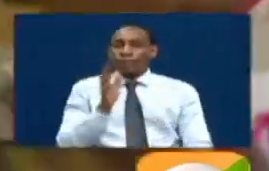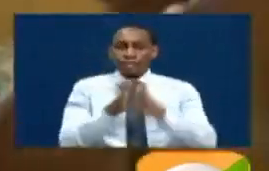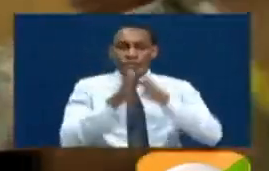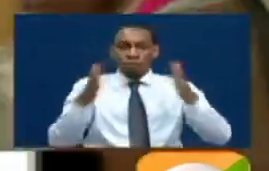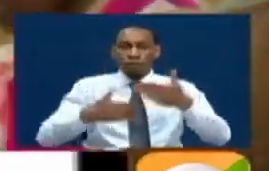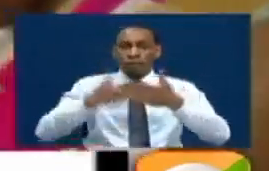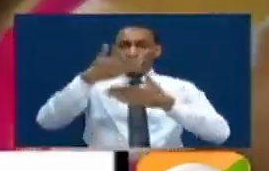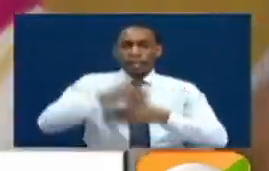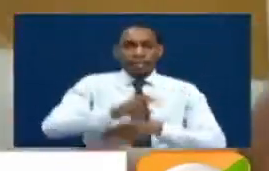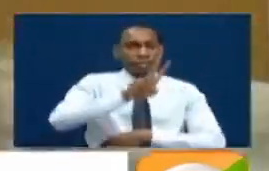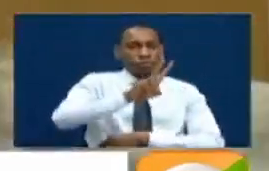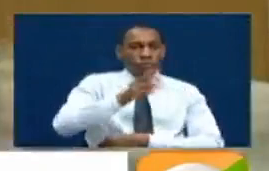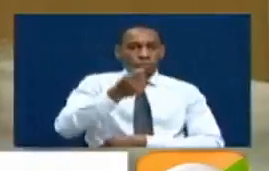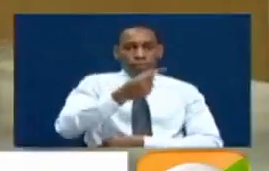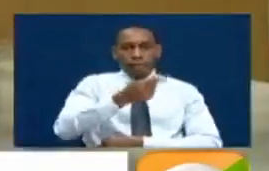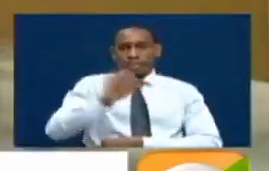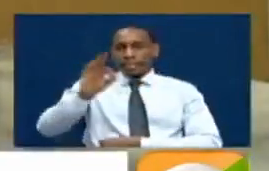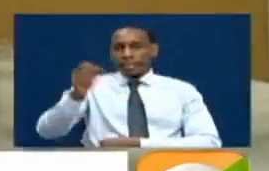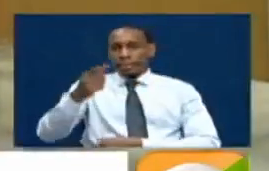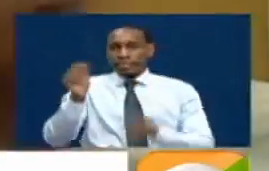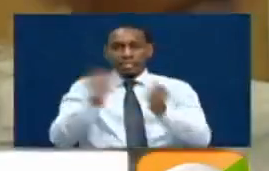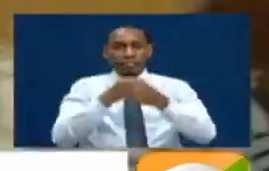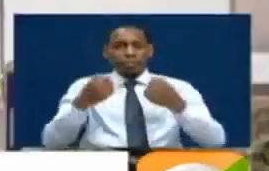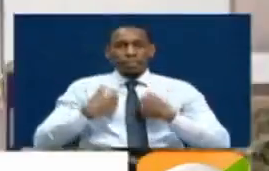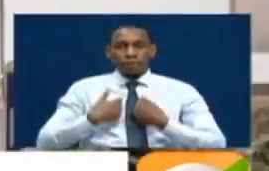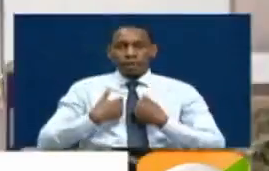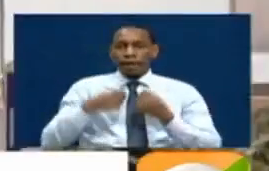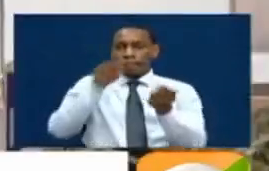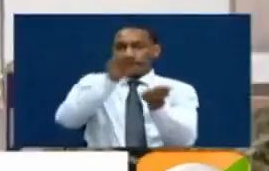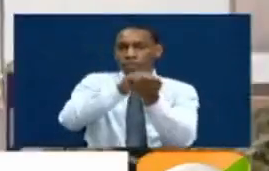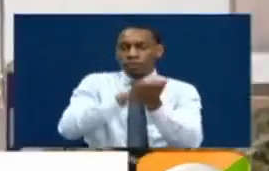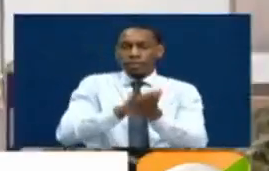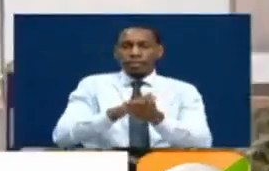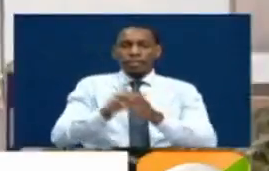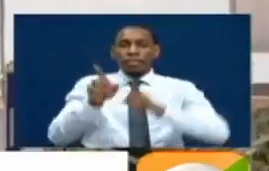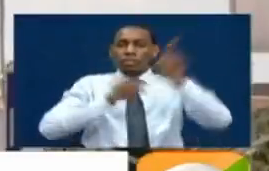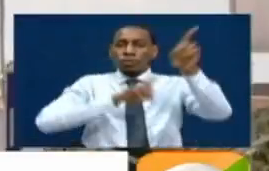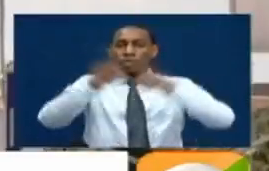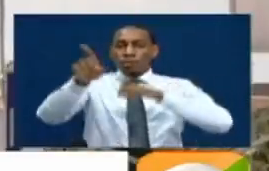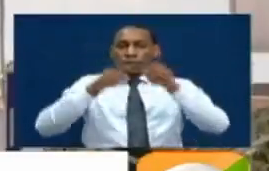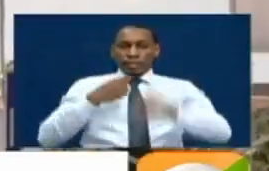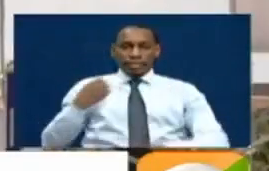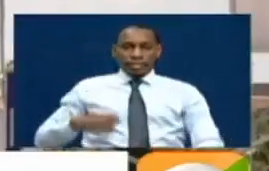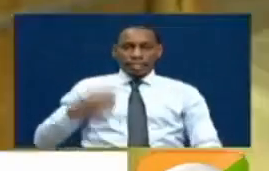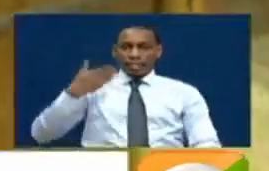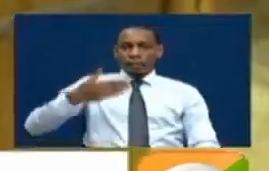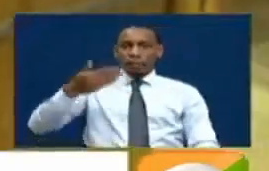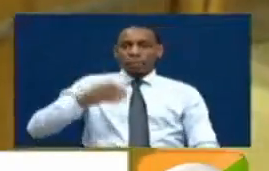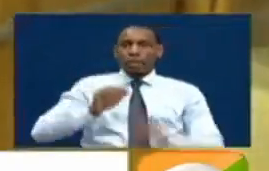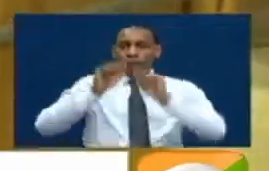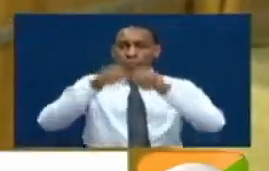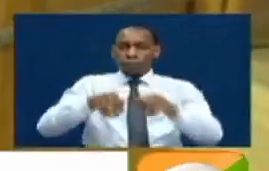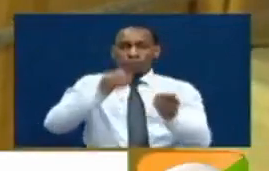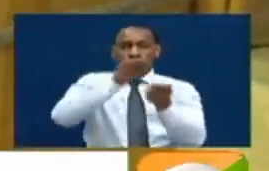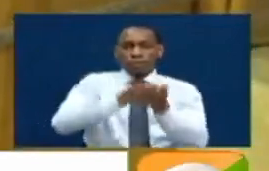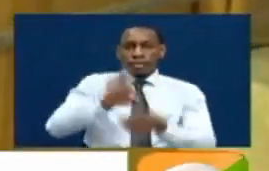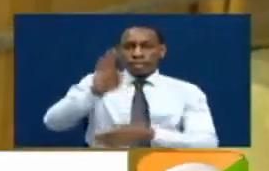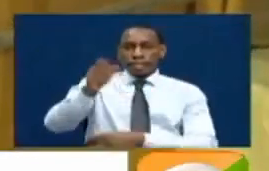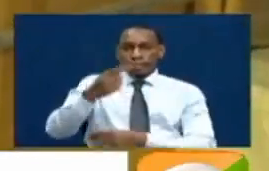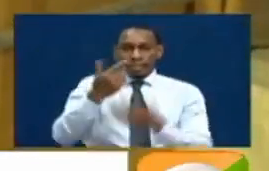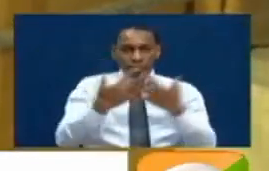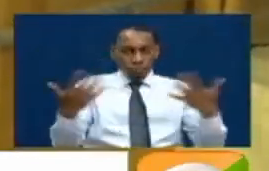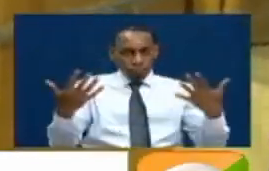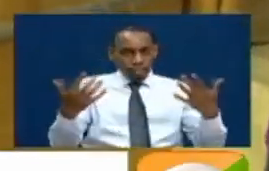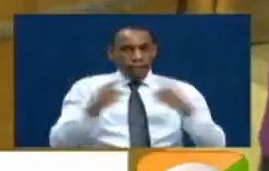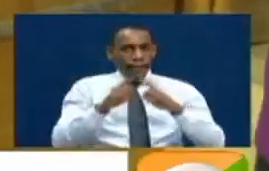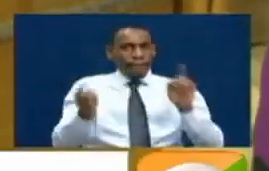next 2-3 months, we are not likely to have stocks. For every trip she makes to China, Joyce says she is able to stock up 3 months' worth of goods.